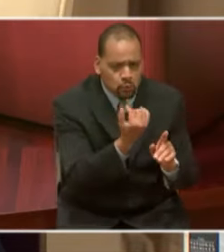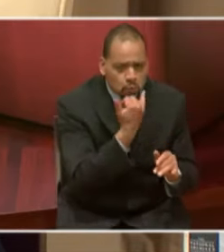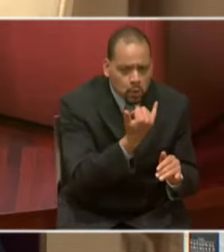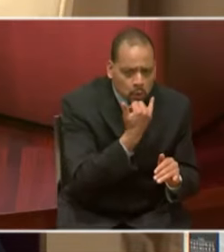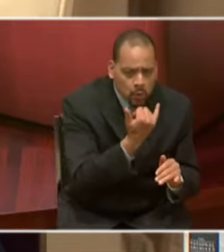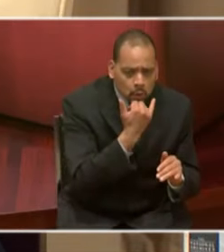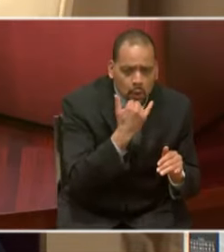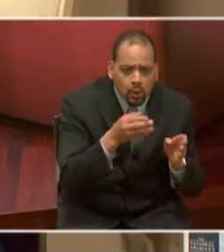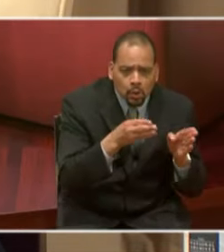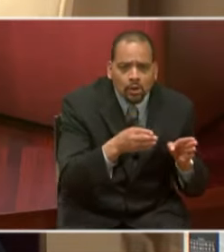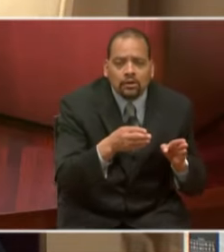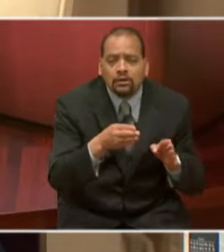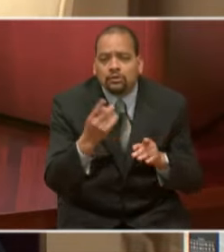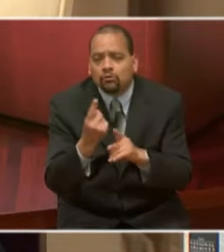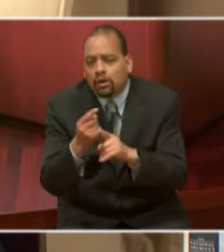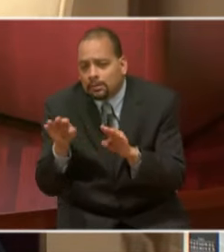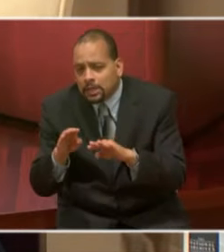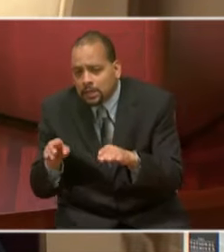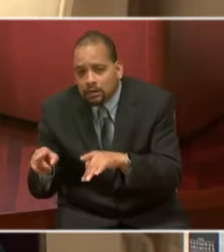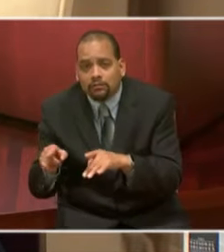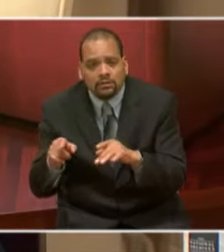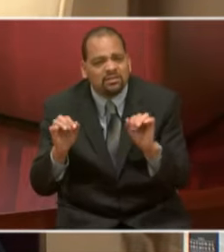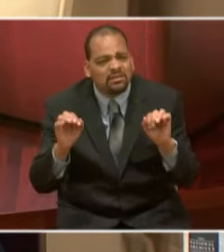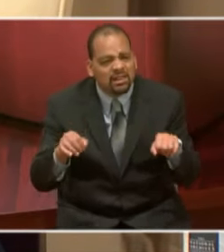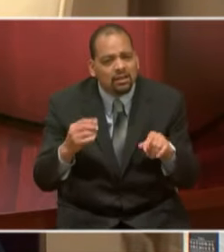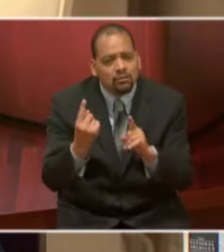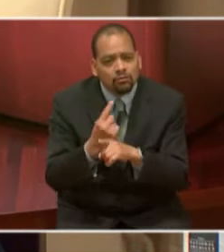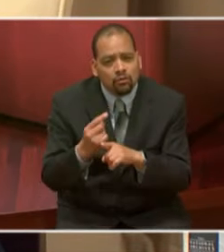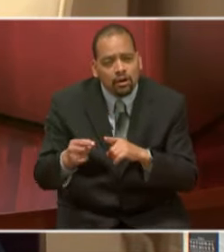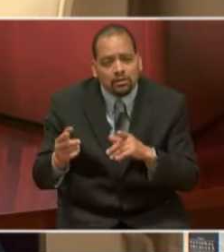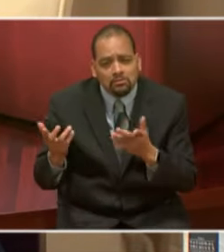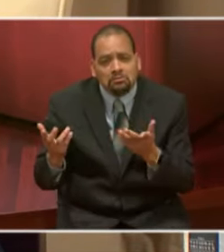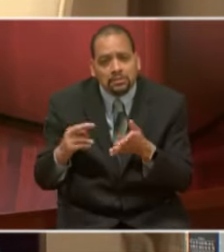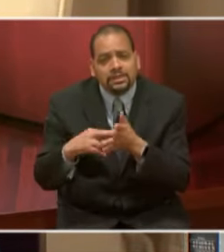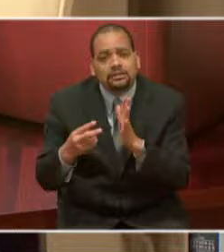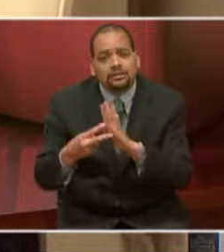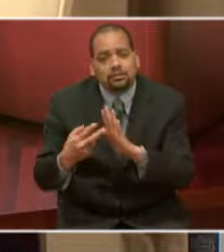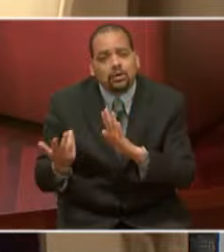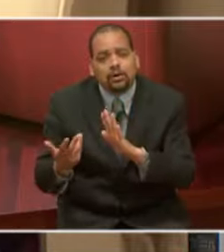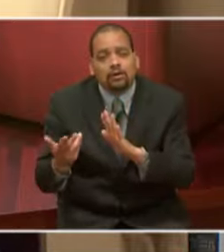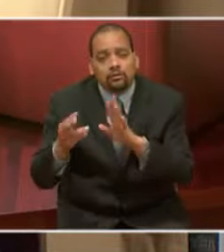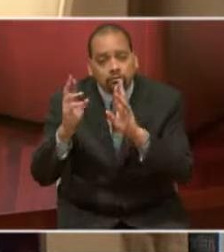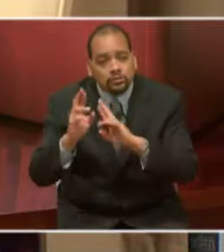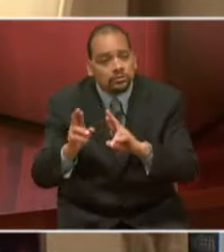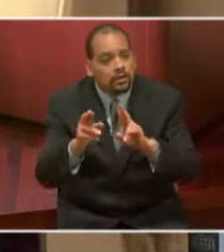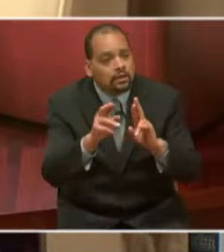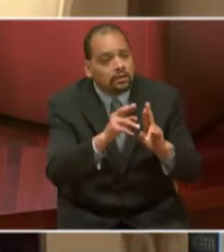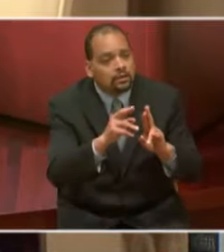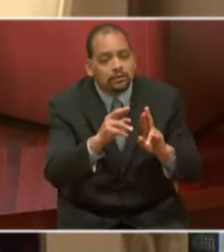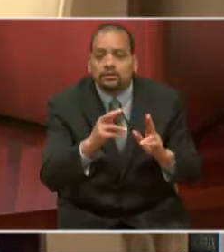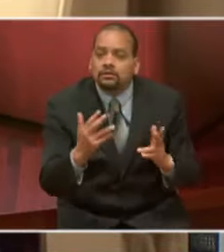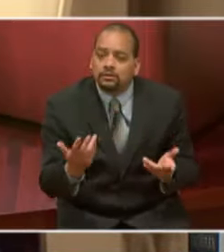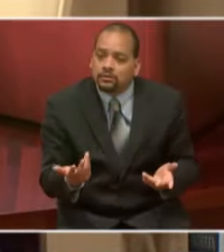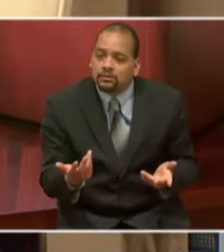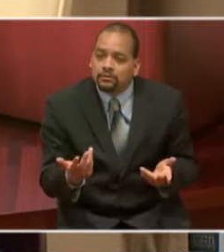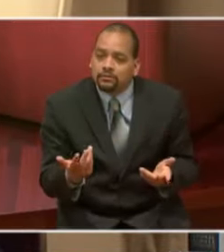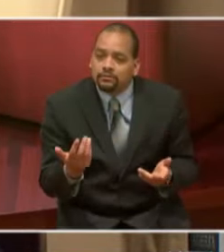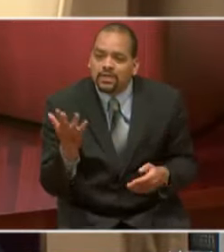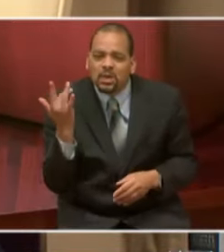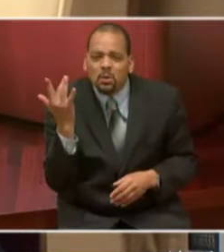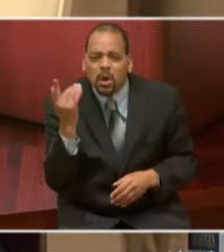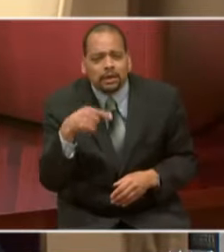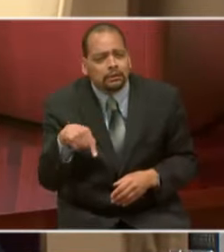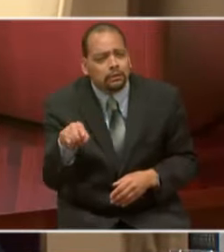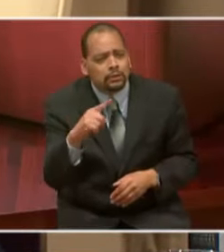would say the whole of Africa would be free before we were able to get a hamburger and a soda